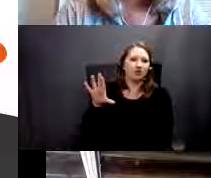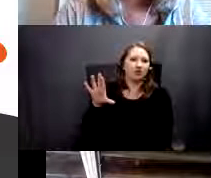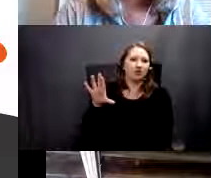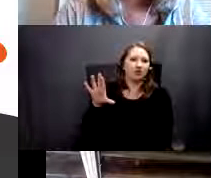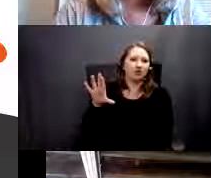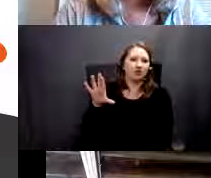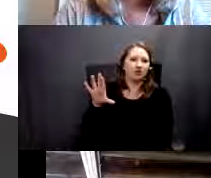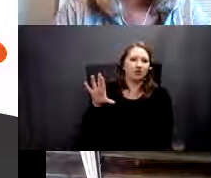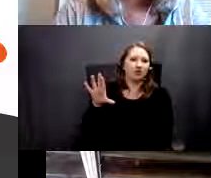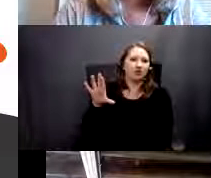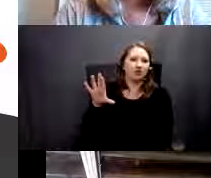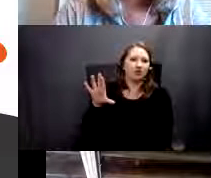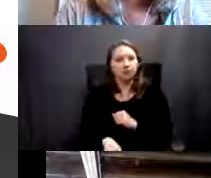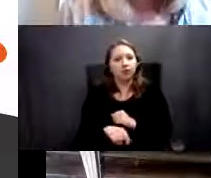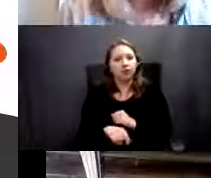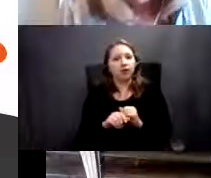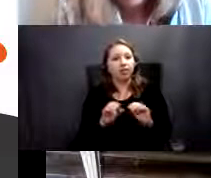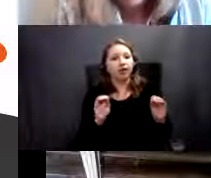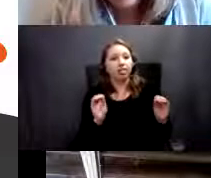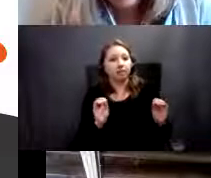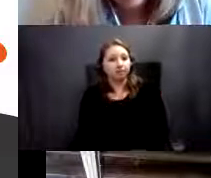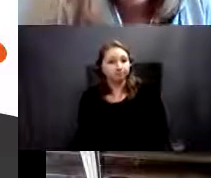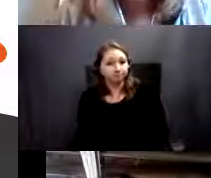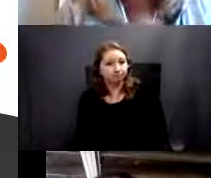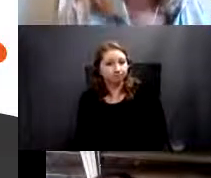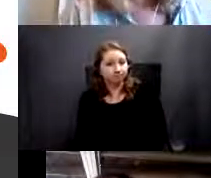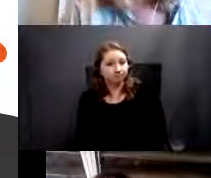Sorry, y'all. I see Nothing. everything's